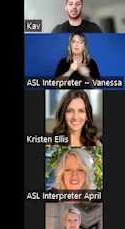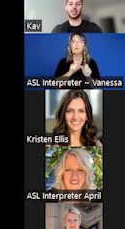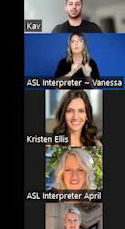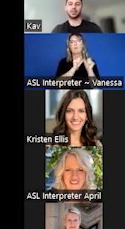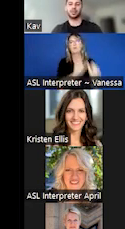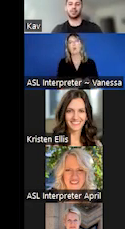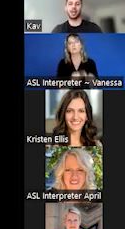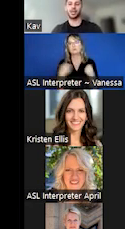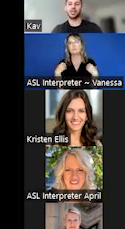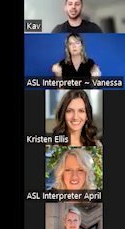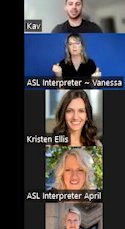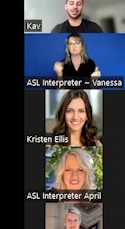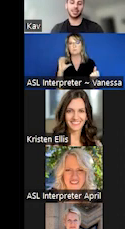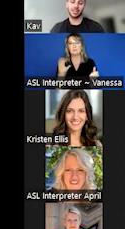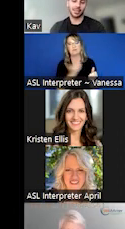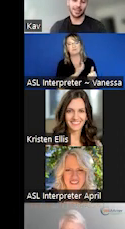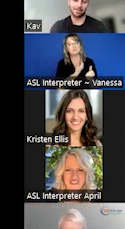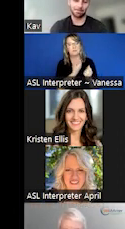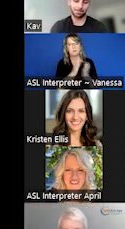where we sit. That's what our passion is. And